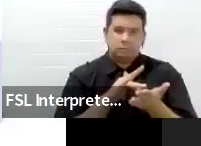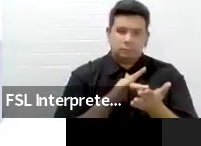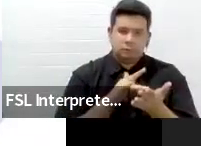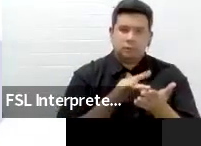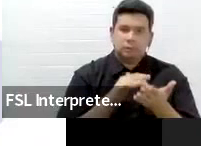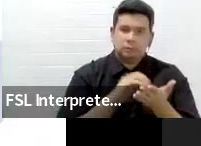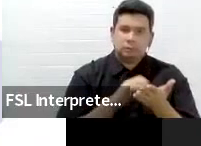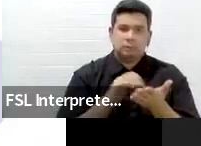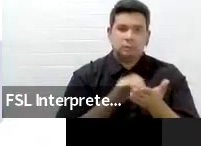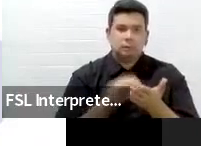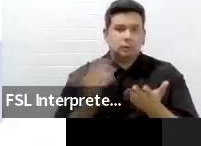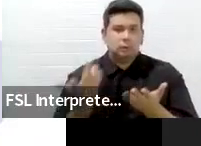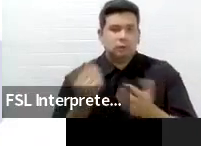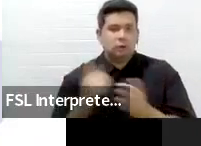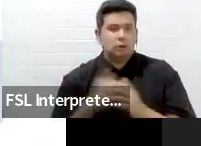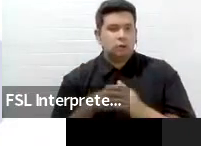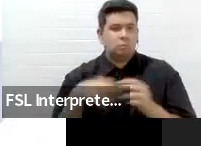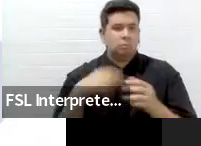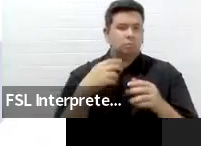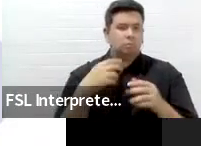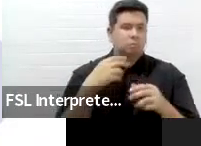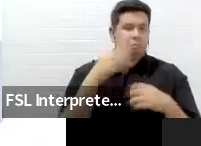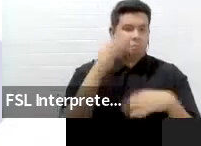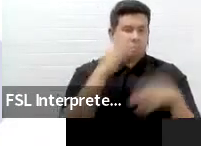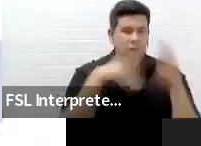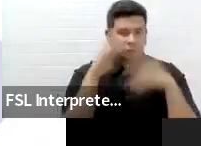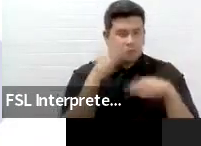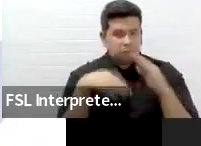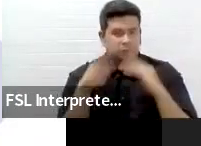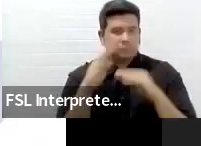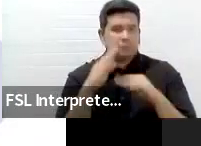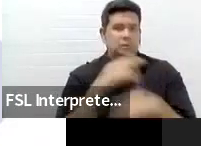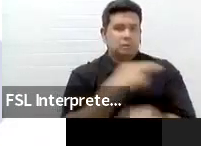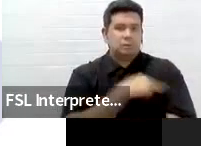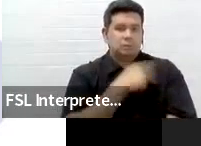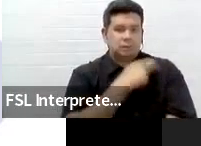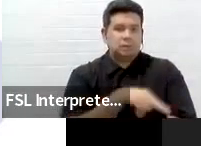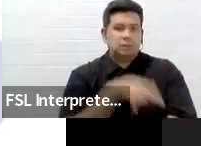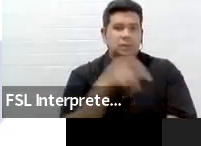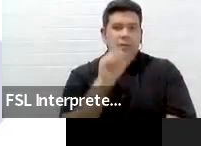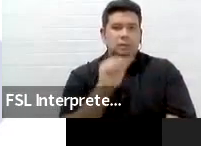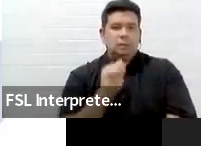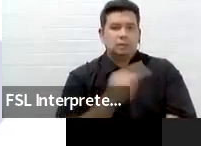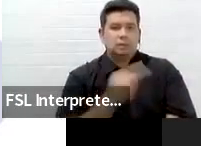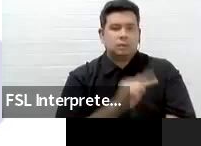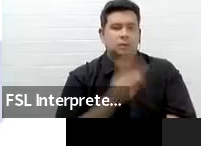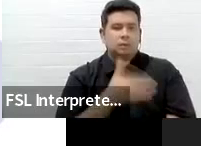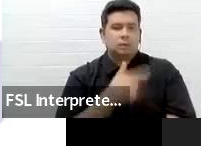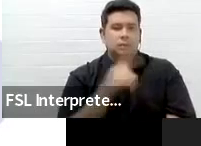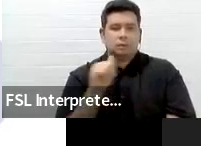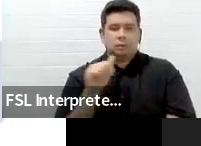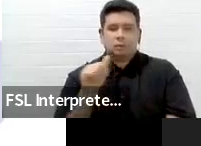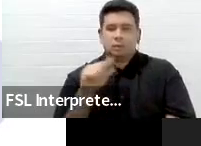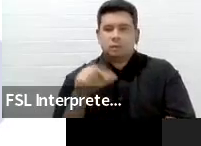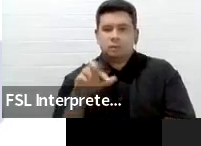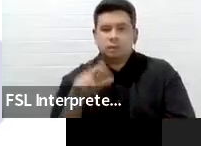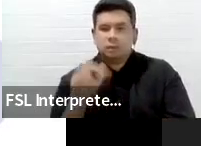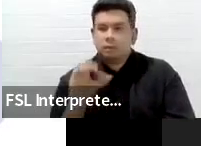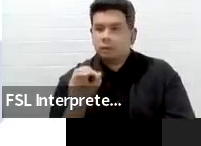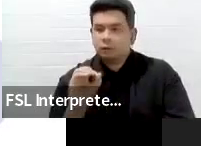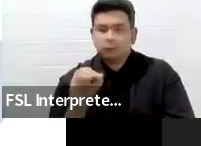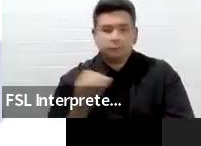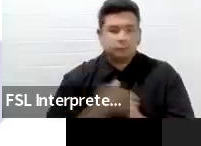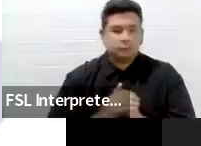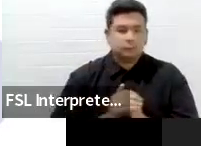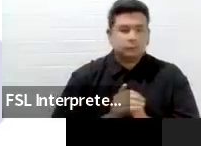Lazaro Hospital. And then it became very, very anti-colonial and anti-American. They were fearing from the